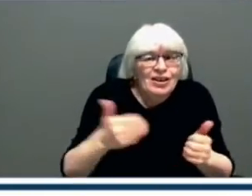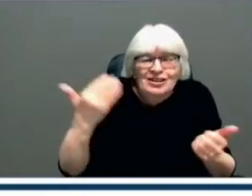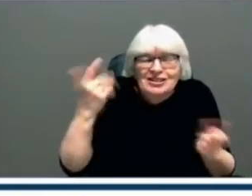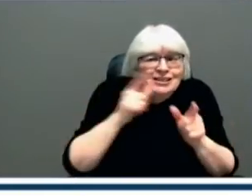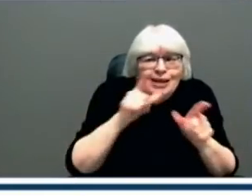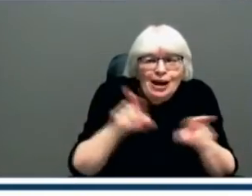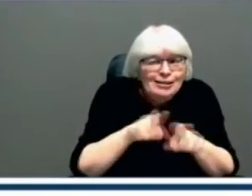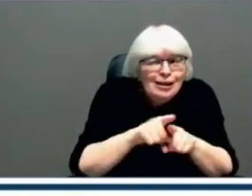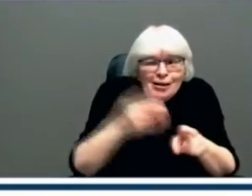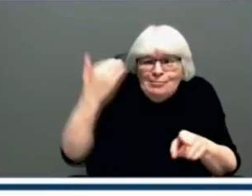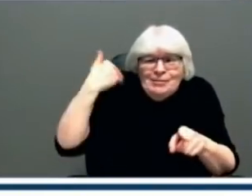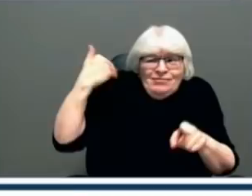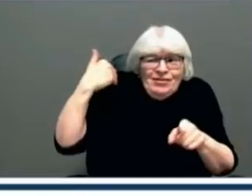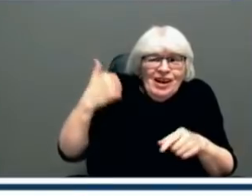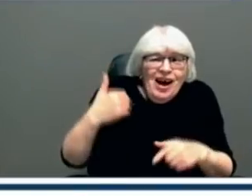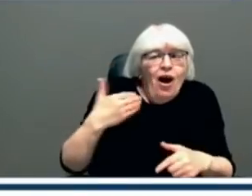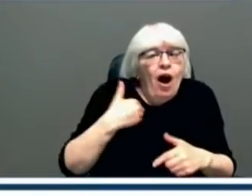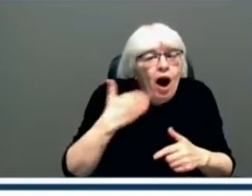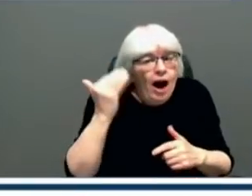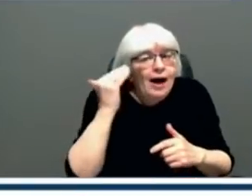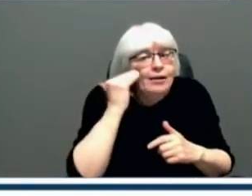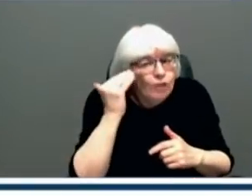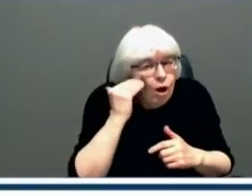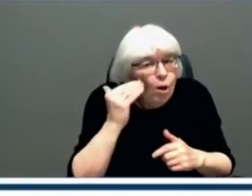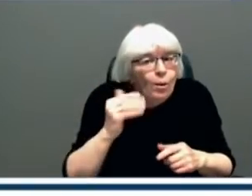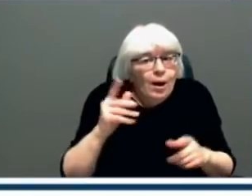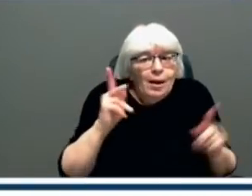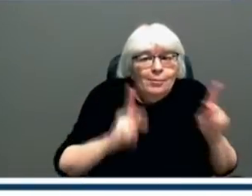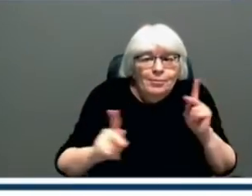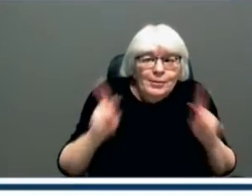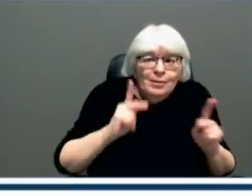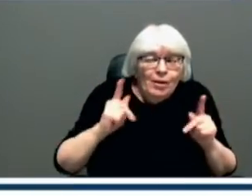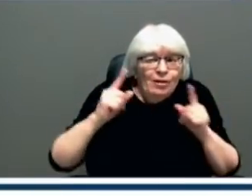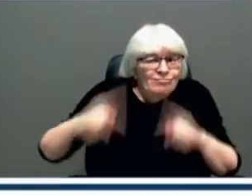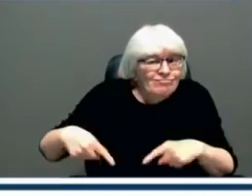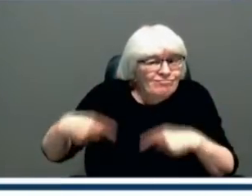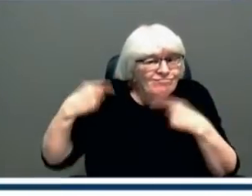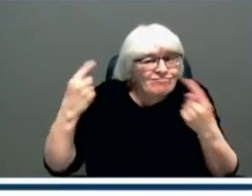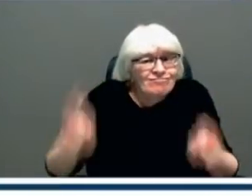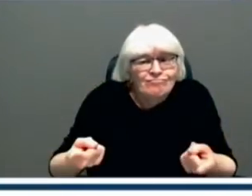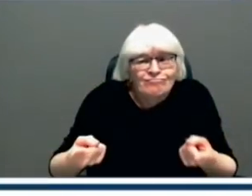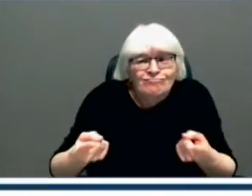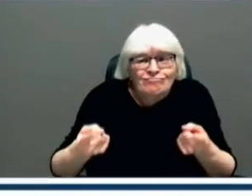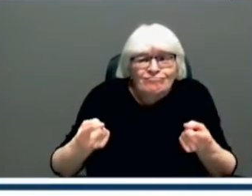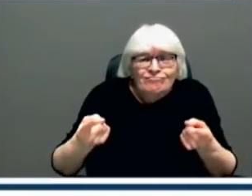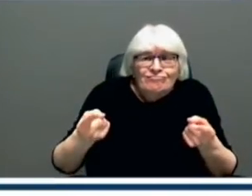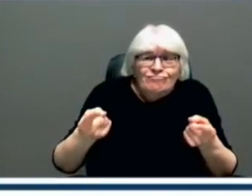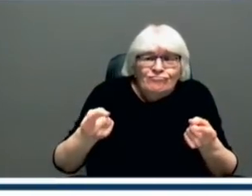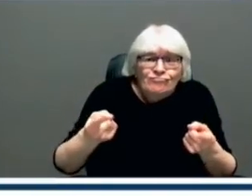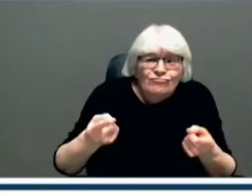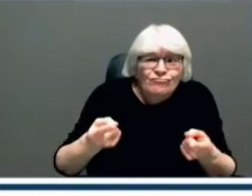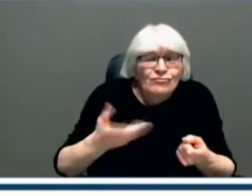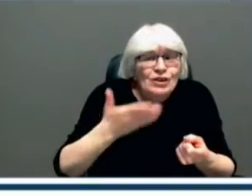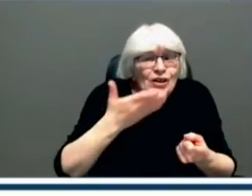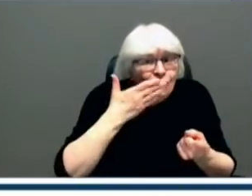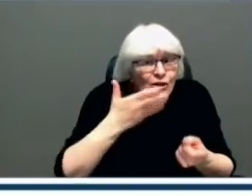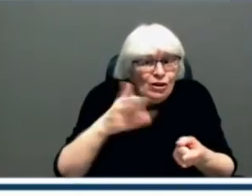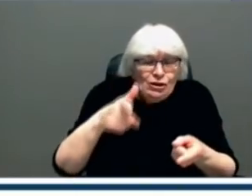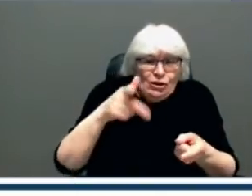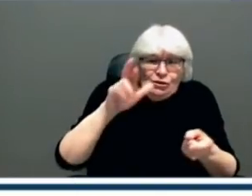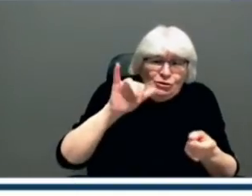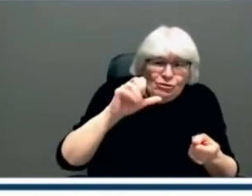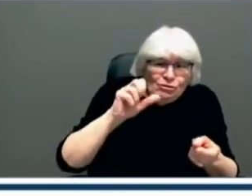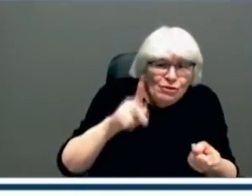unfortunately, there are people, always have been people in our communities who are at increased risk for whatever reason, usually age and underlying